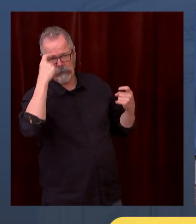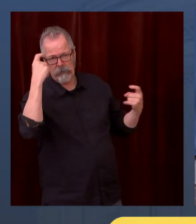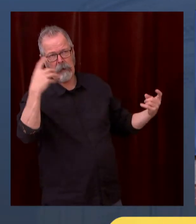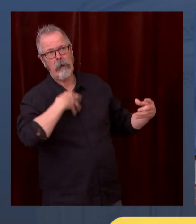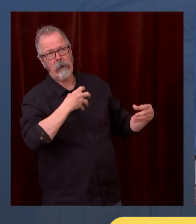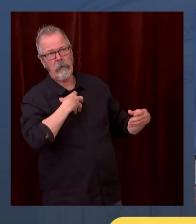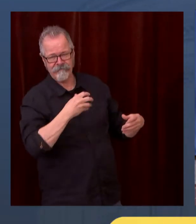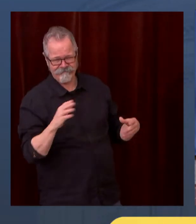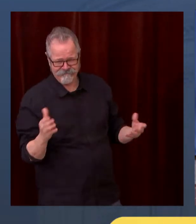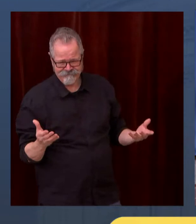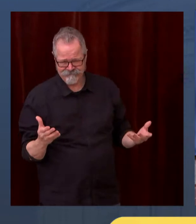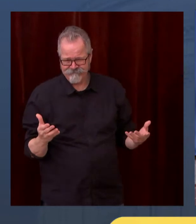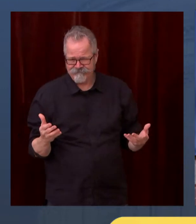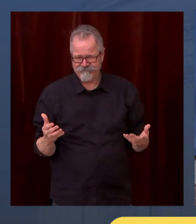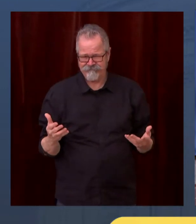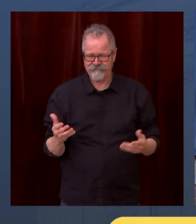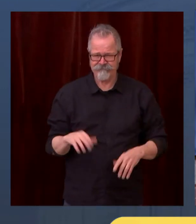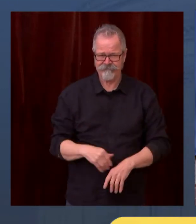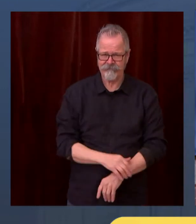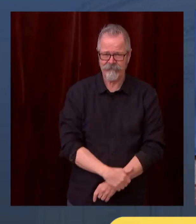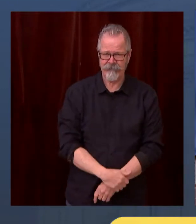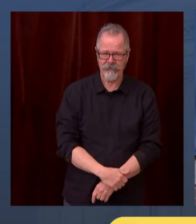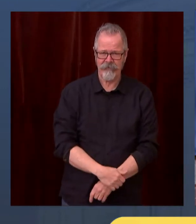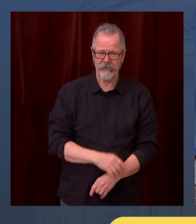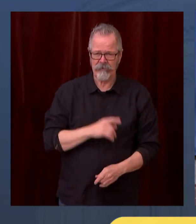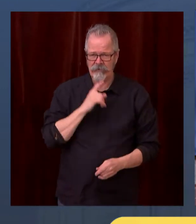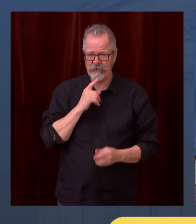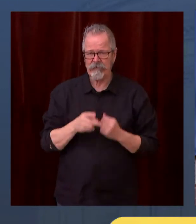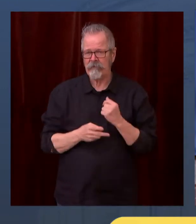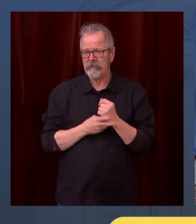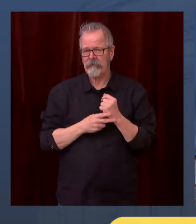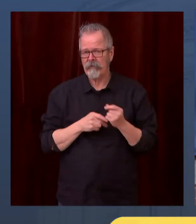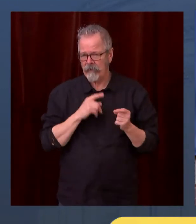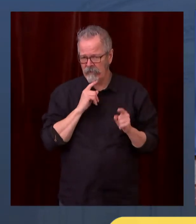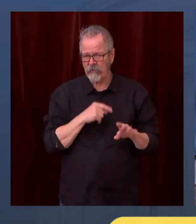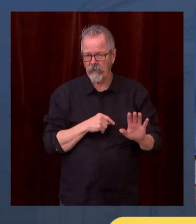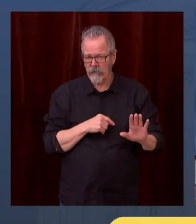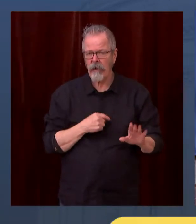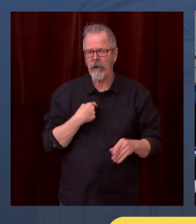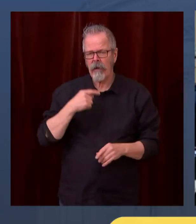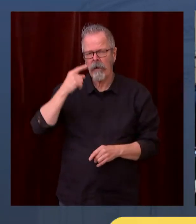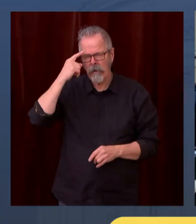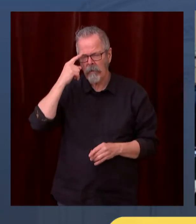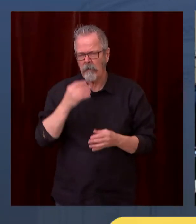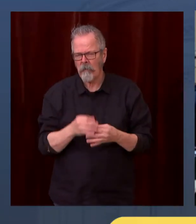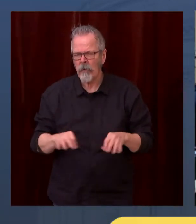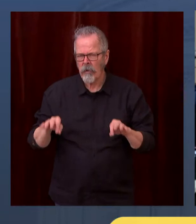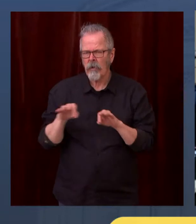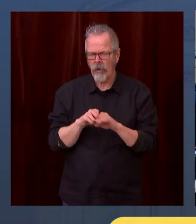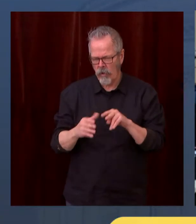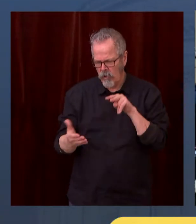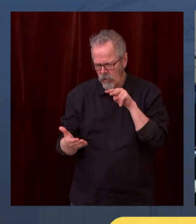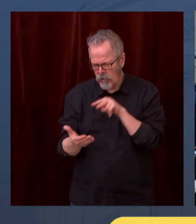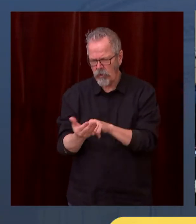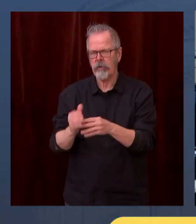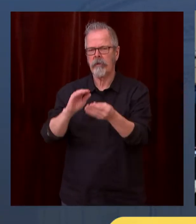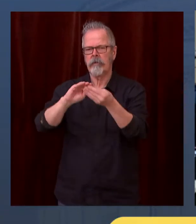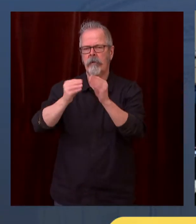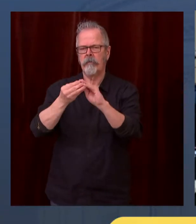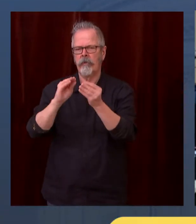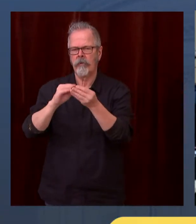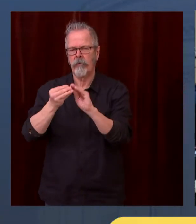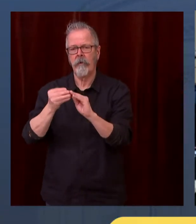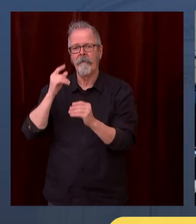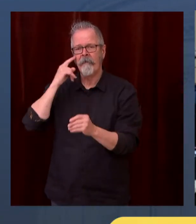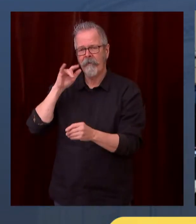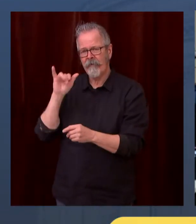Governor, if I could chime in a little bit on this one too. I think it's really important to turn back to the data as we're thinking about some of these criticisms. A